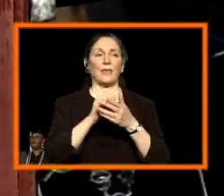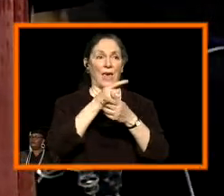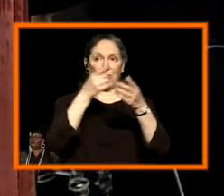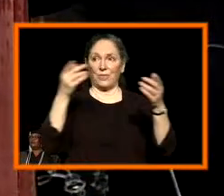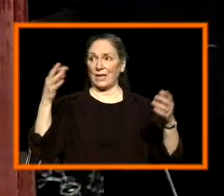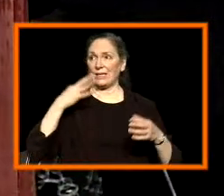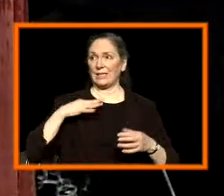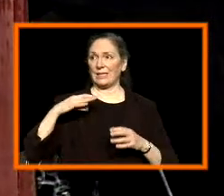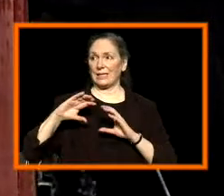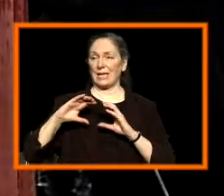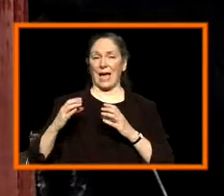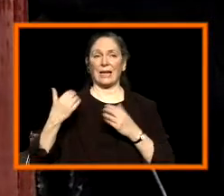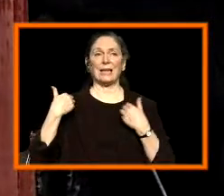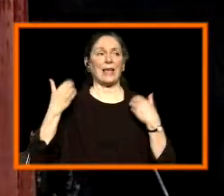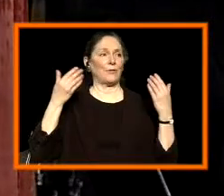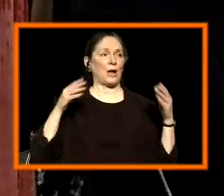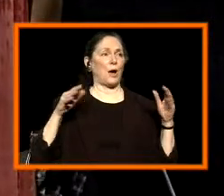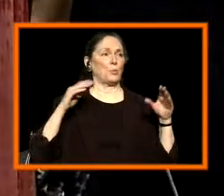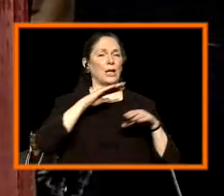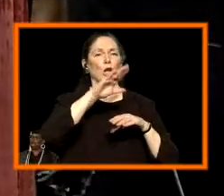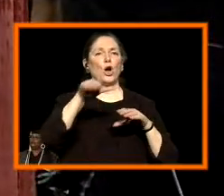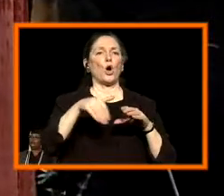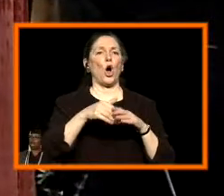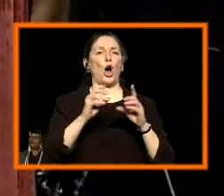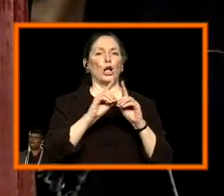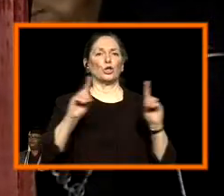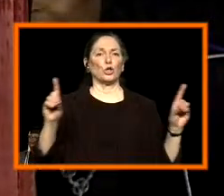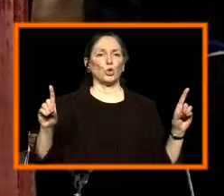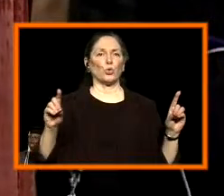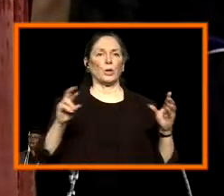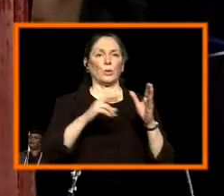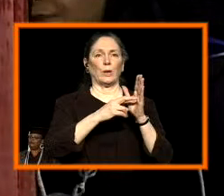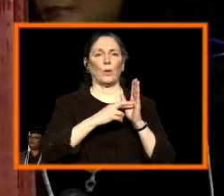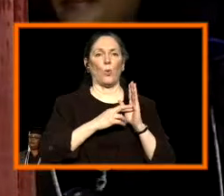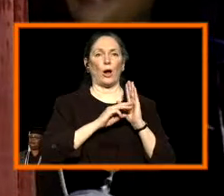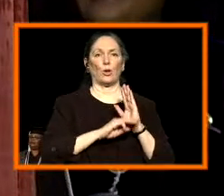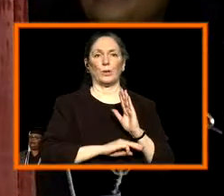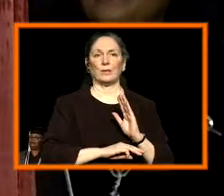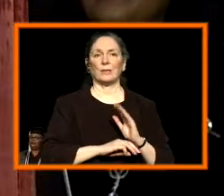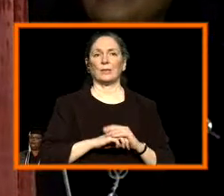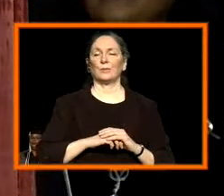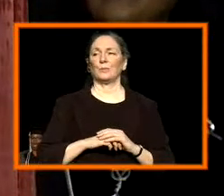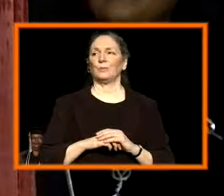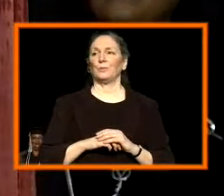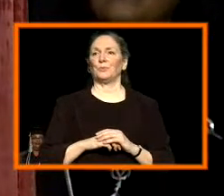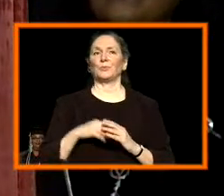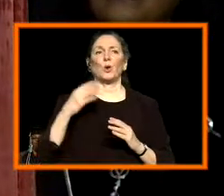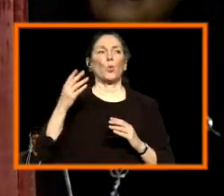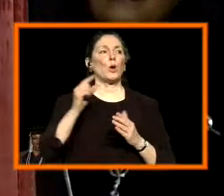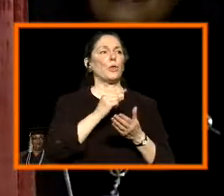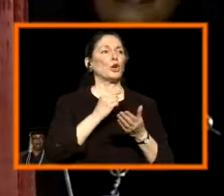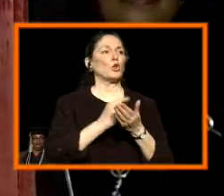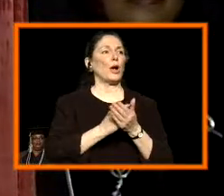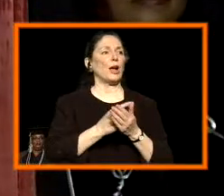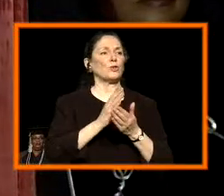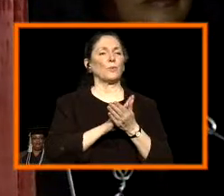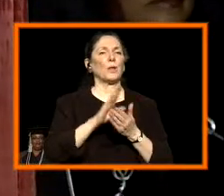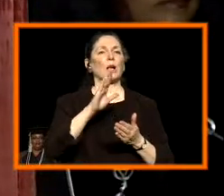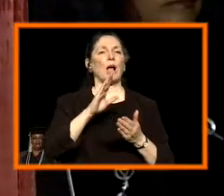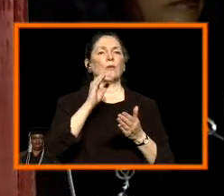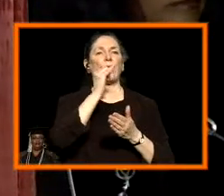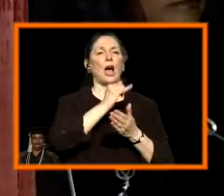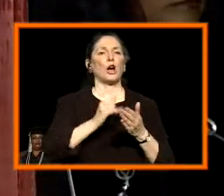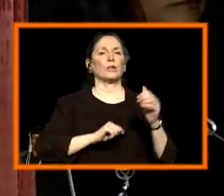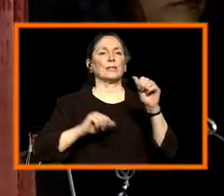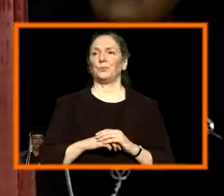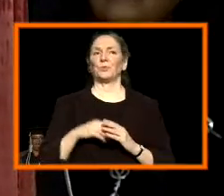these candidates have completed all degree requirements. Will the graduates from the College of